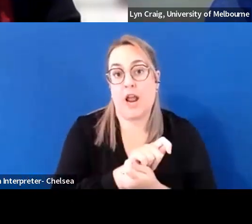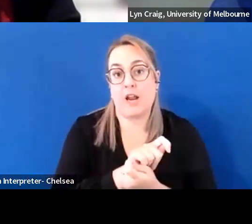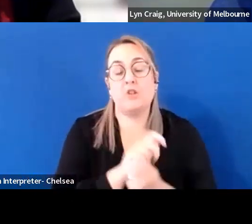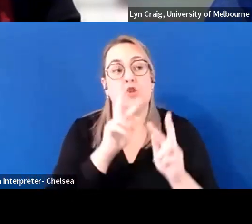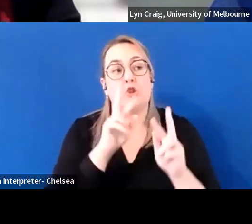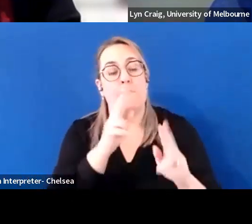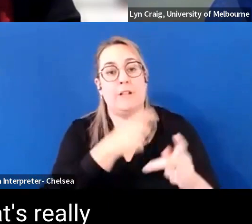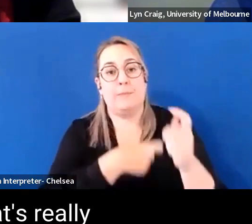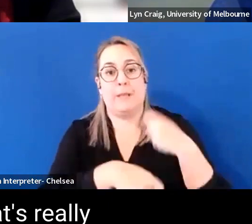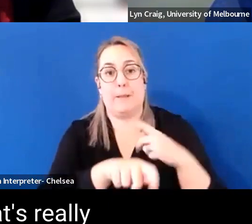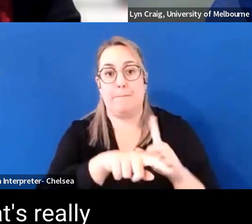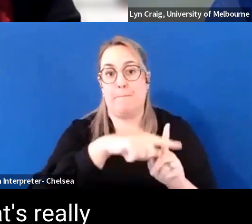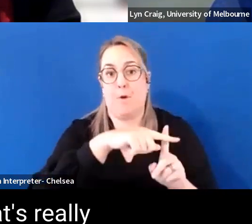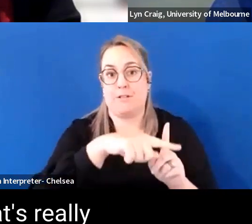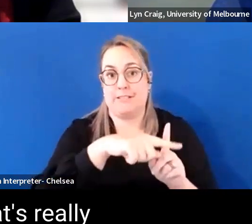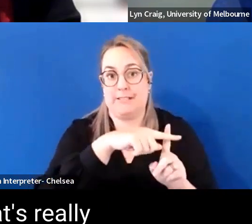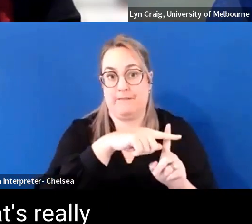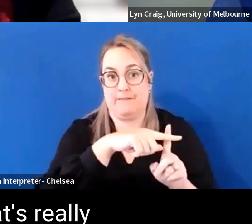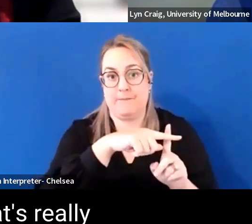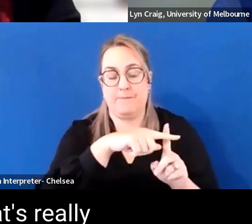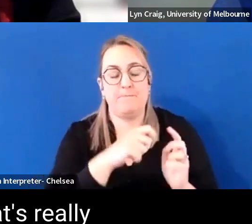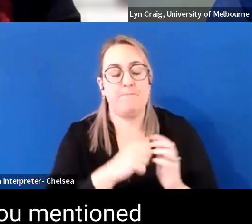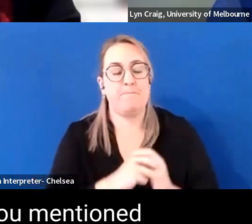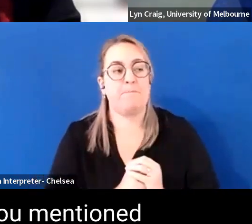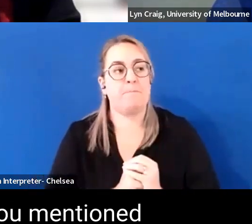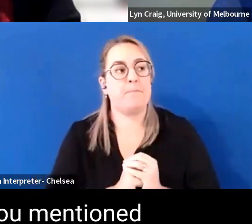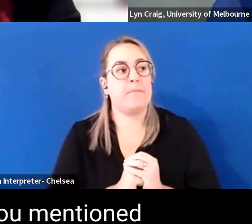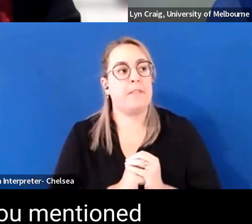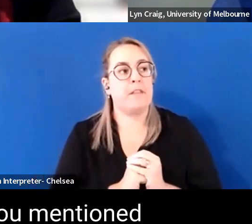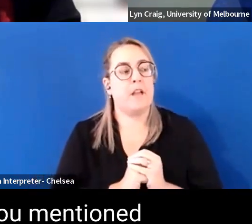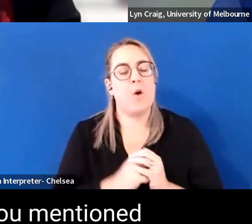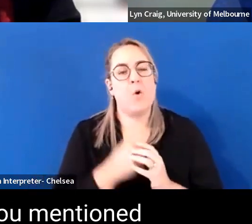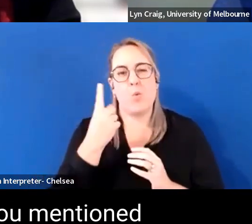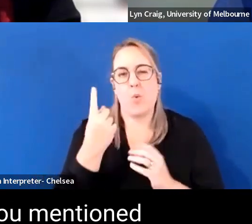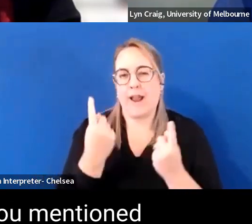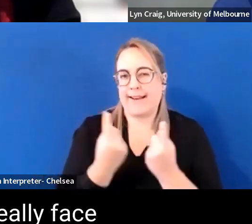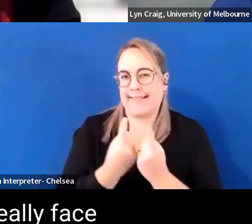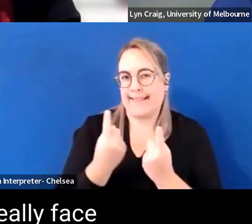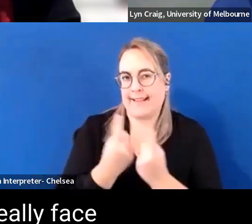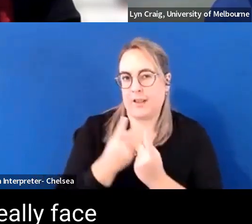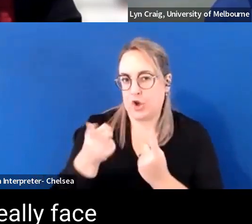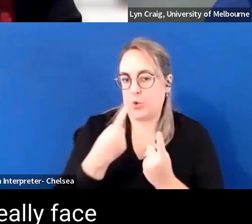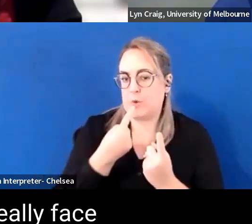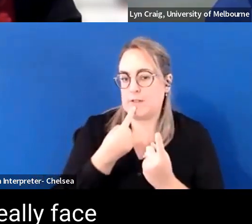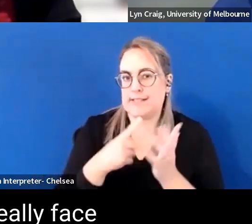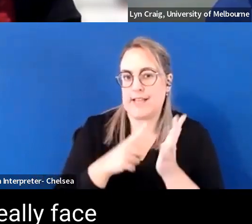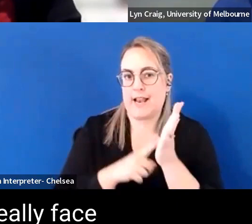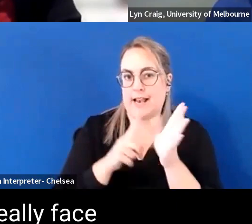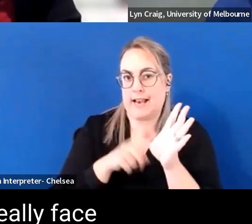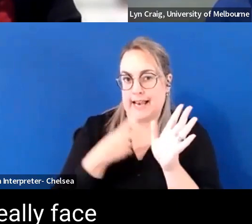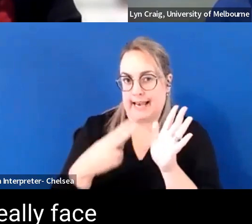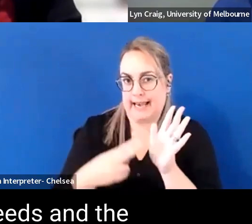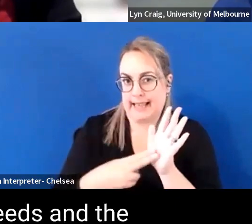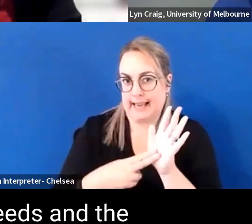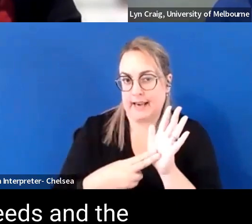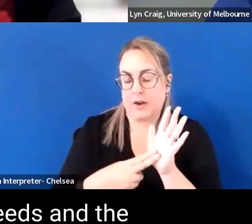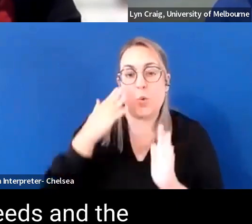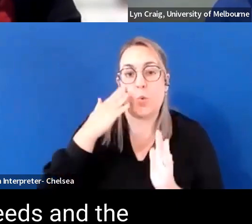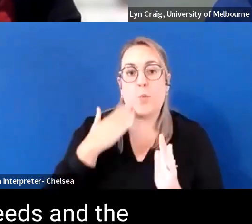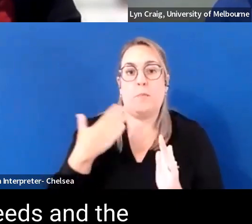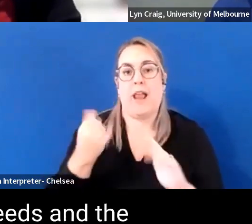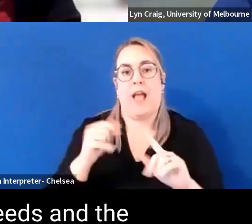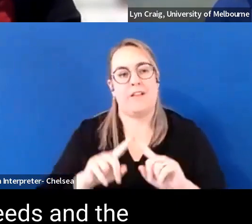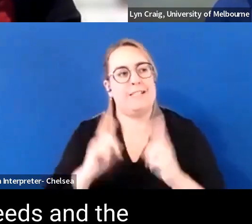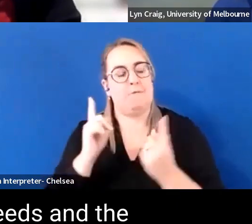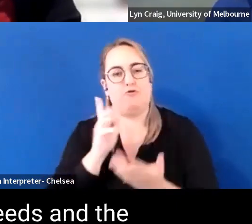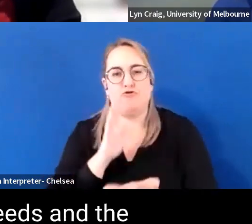workers. One thing that's really come through in this discussion, and I know, Lynn, you mentioned this at the start, that women really face a different reality, like